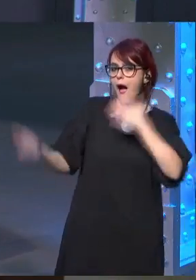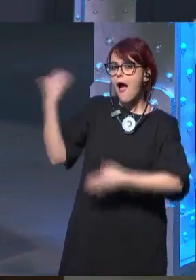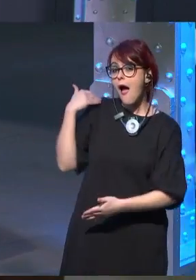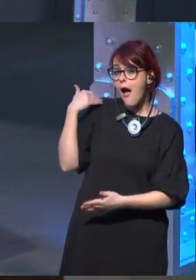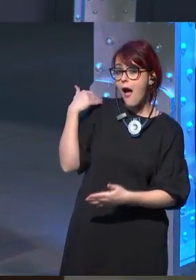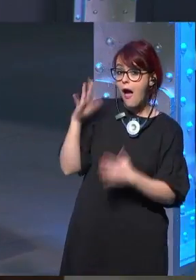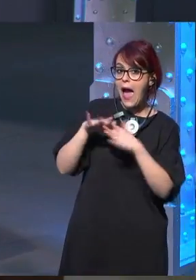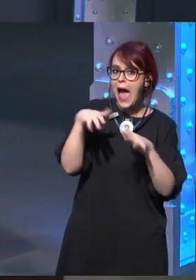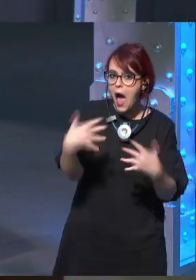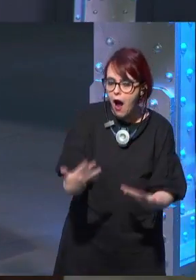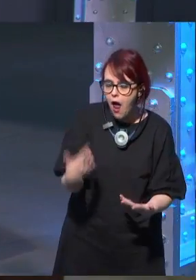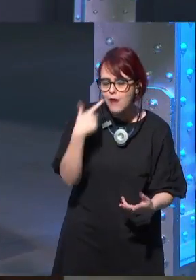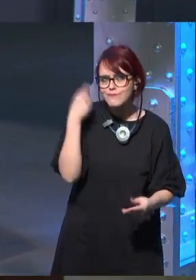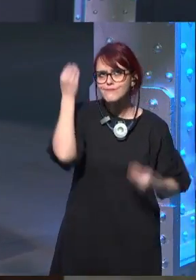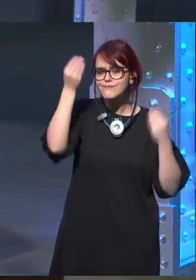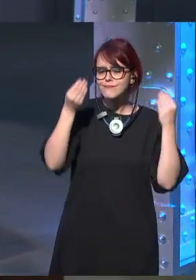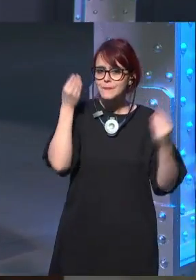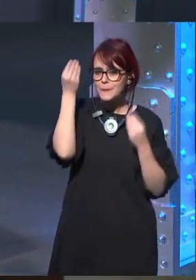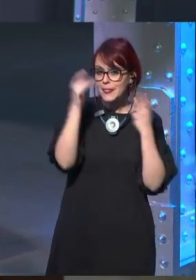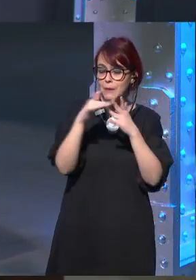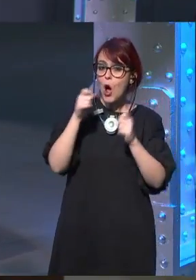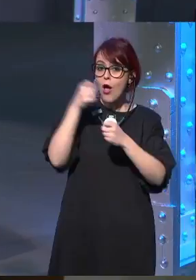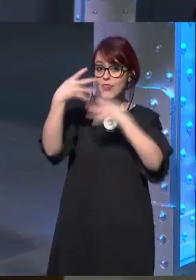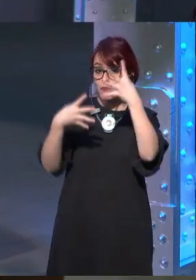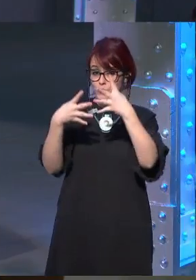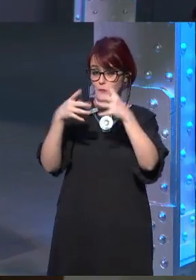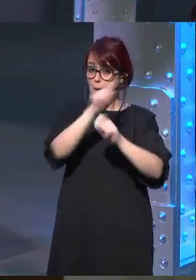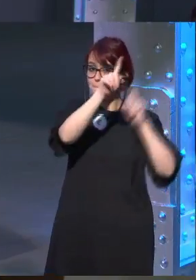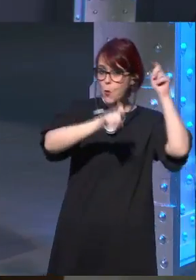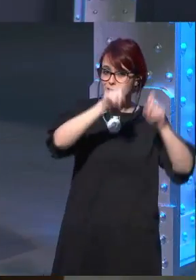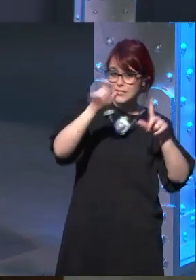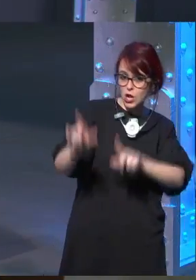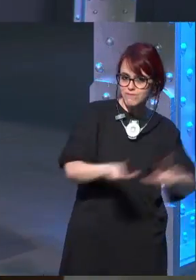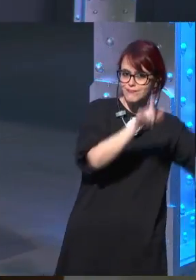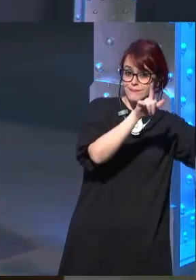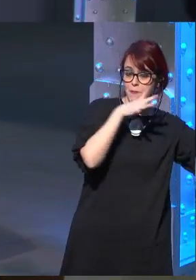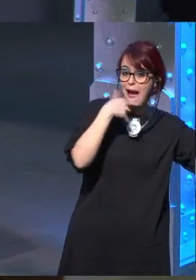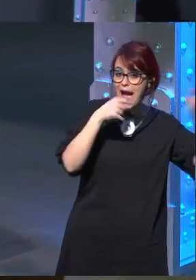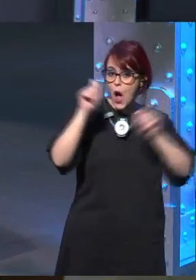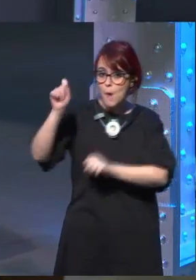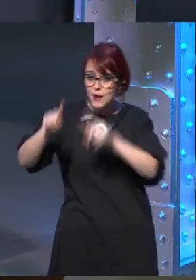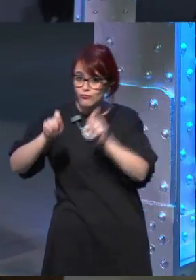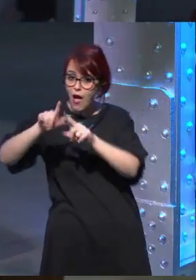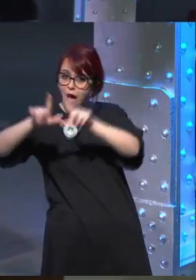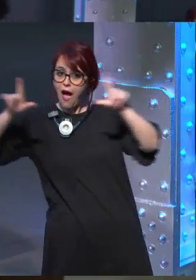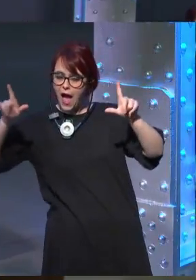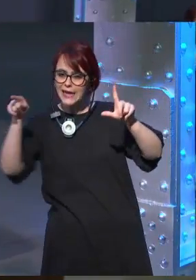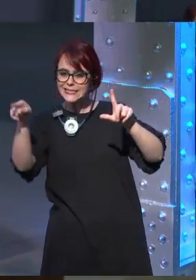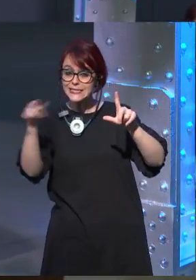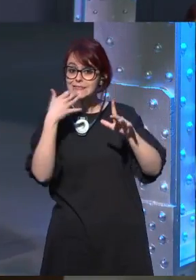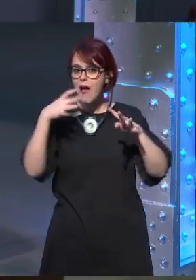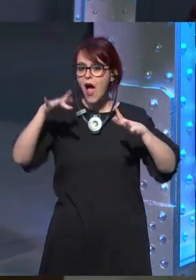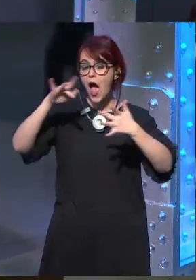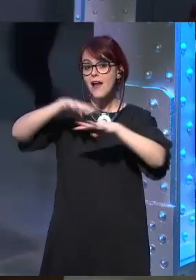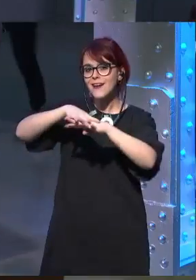Right? And then it helps answer all the questions from before. When you meet people on social media, and you start to build those